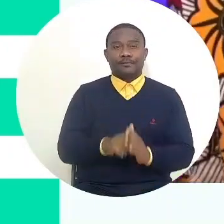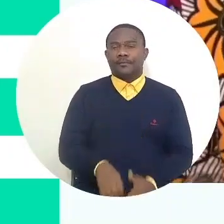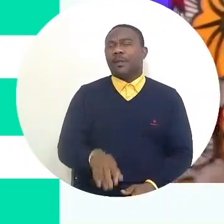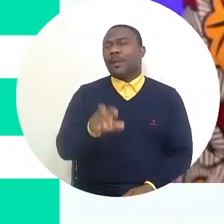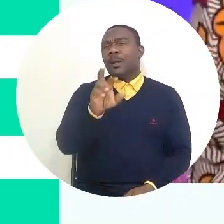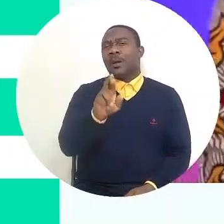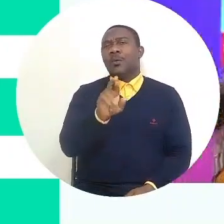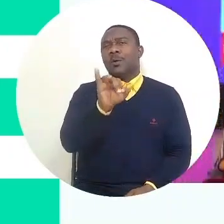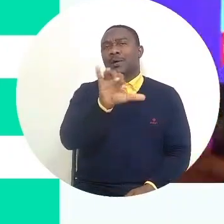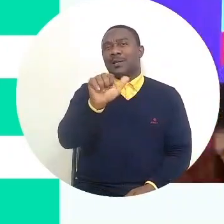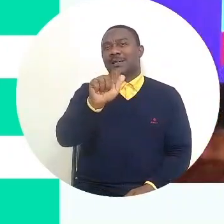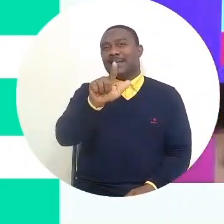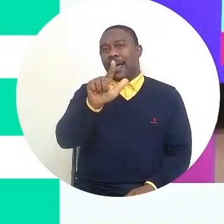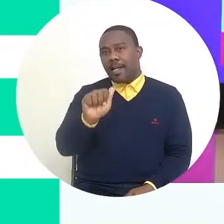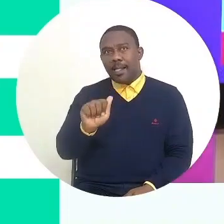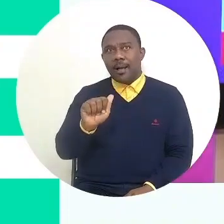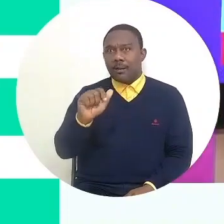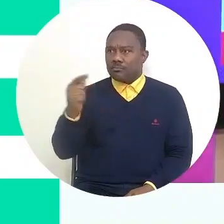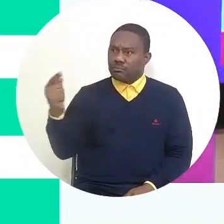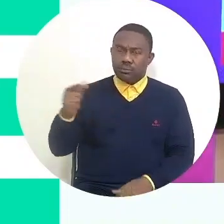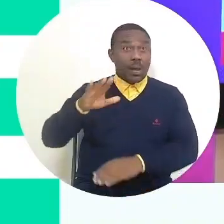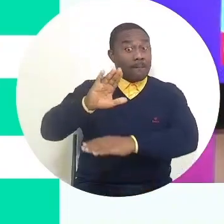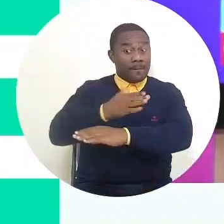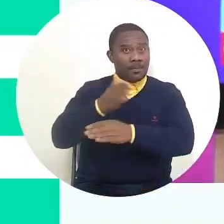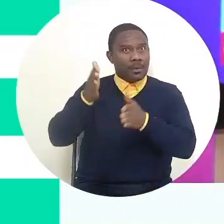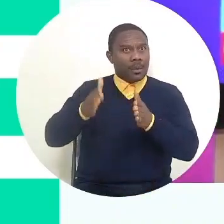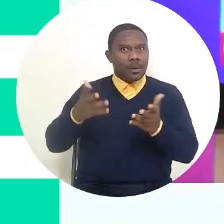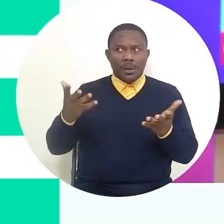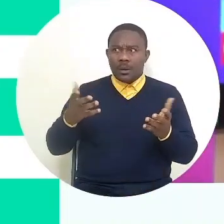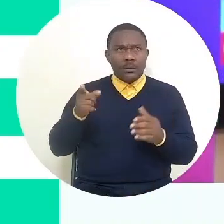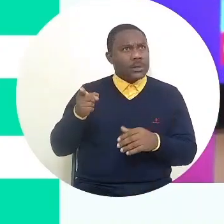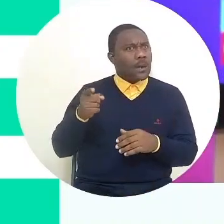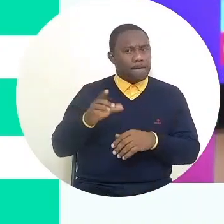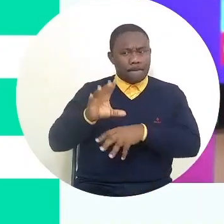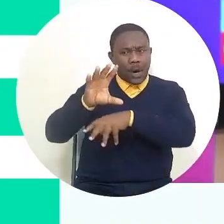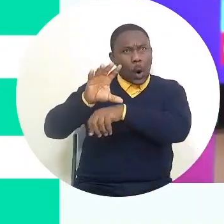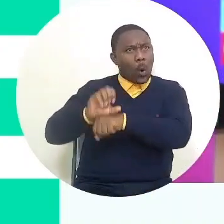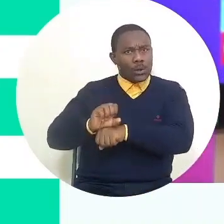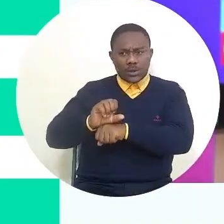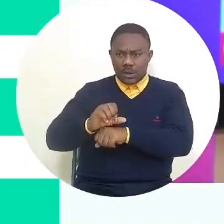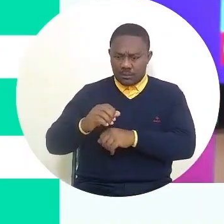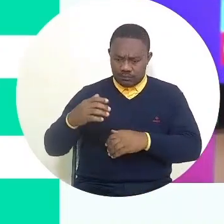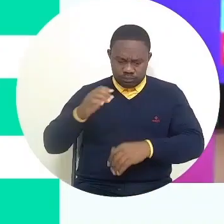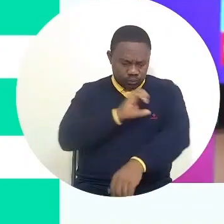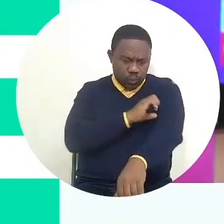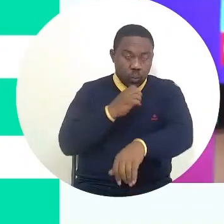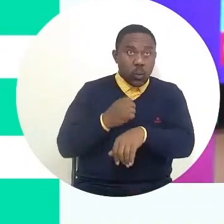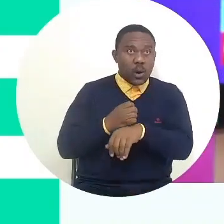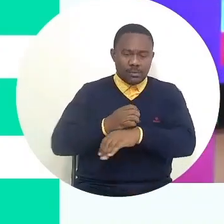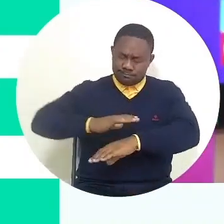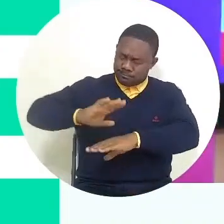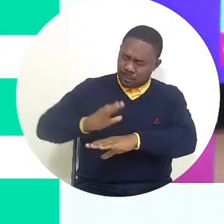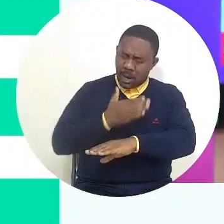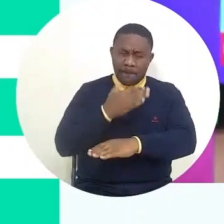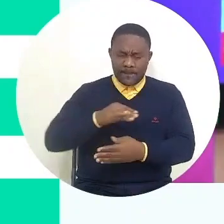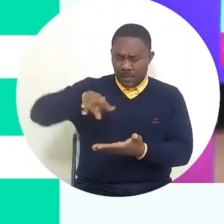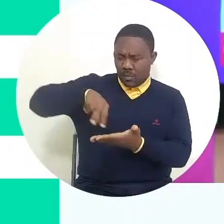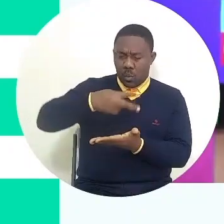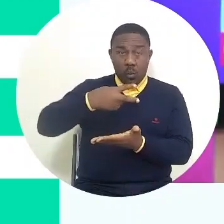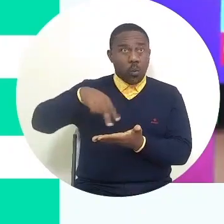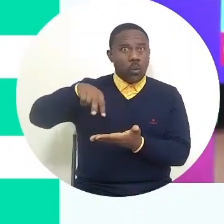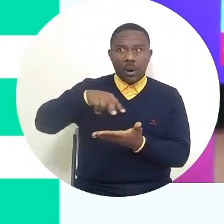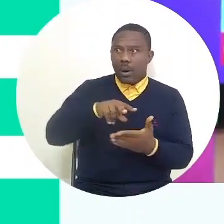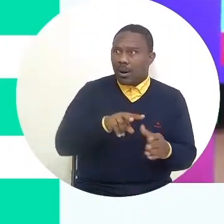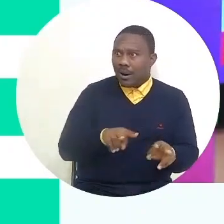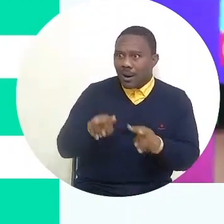stage as a musician. She came with a background culture, with an energy in singing. And these things